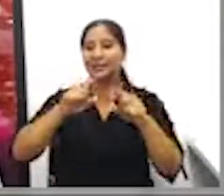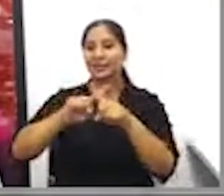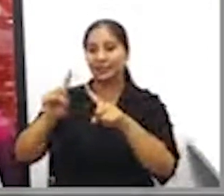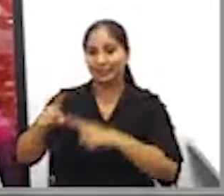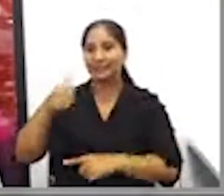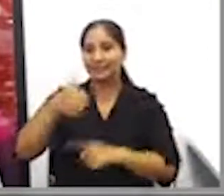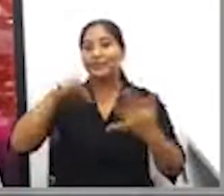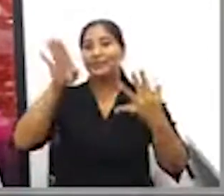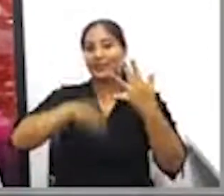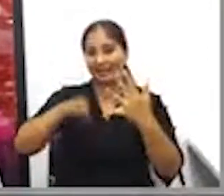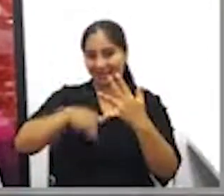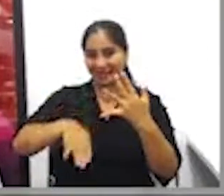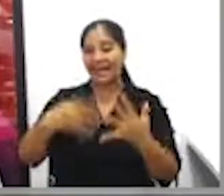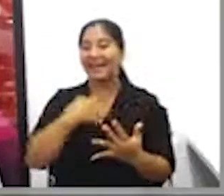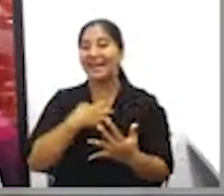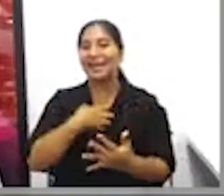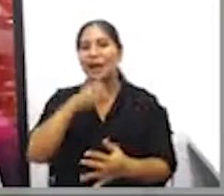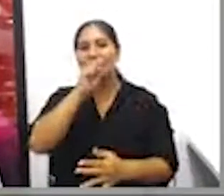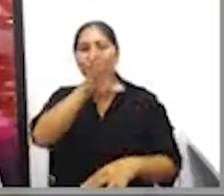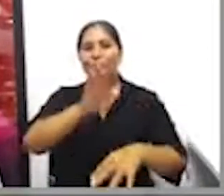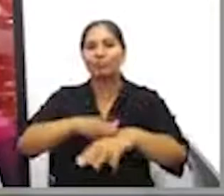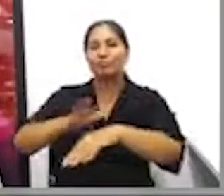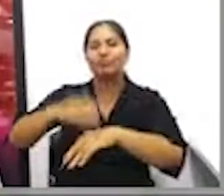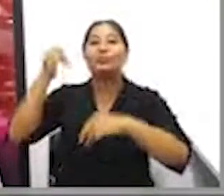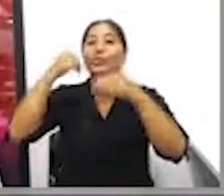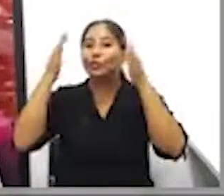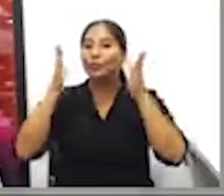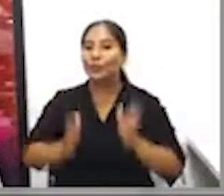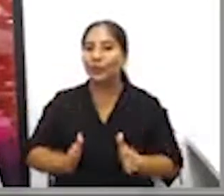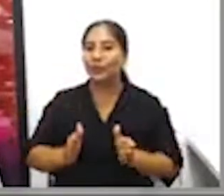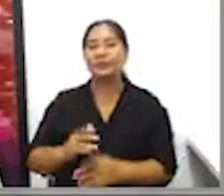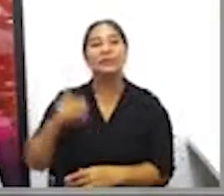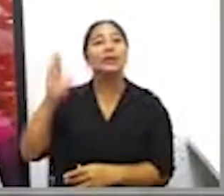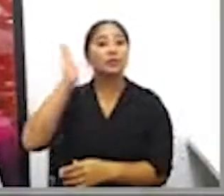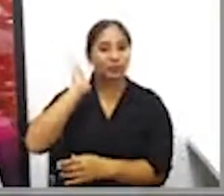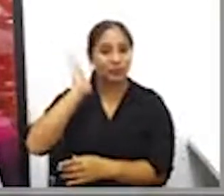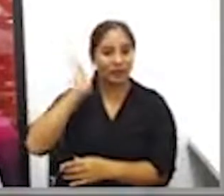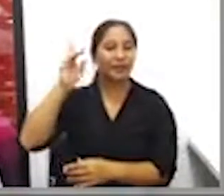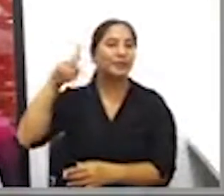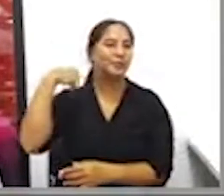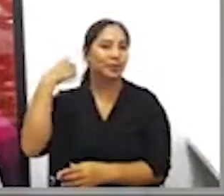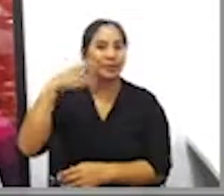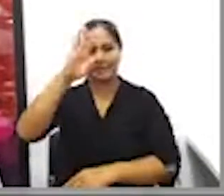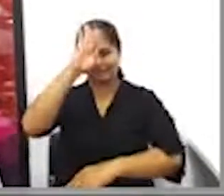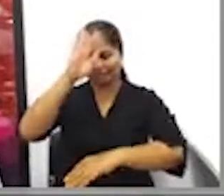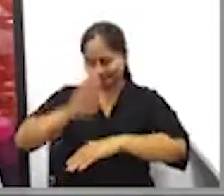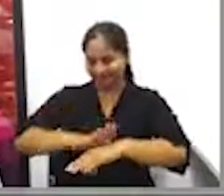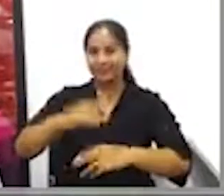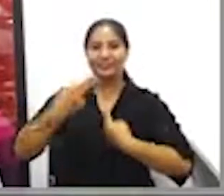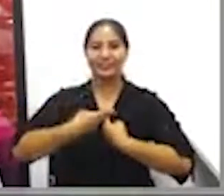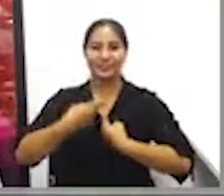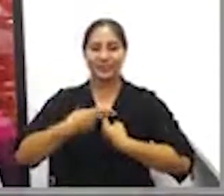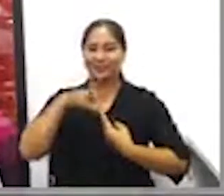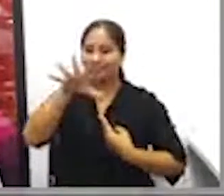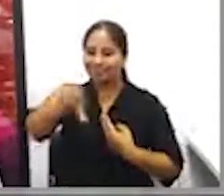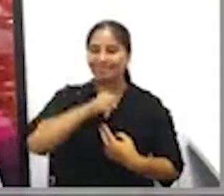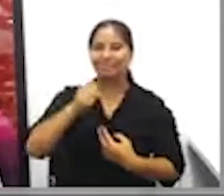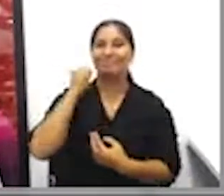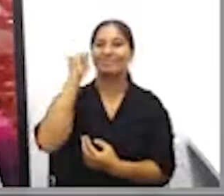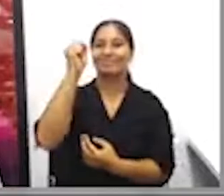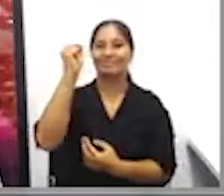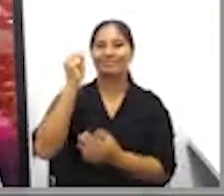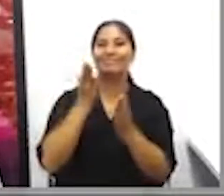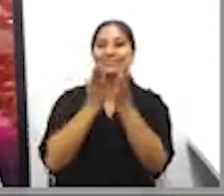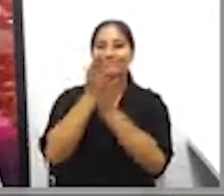men, believe in yourself, have confidence in yourself. There's a very famous Hewlett-Packard study that